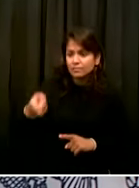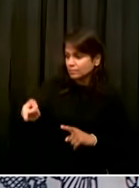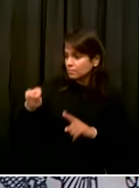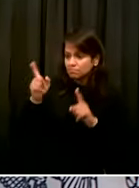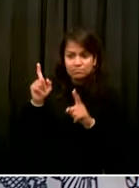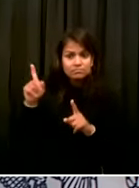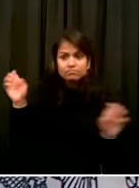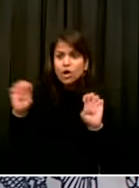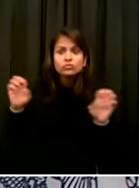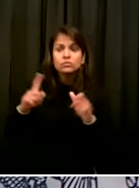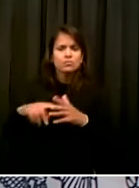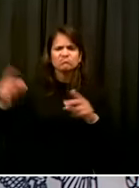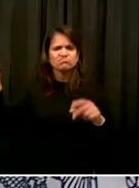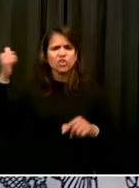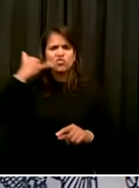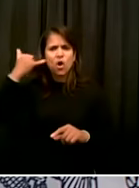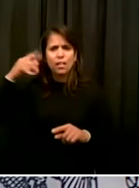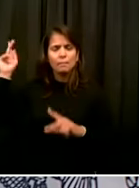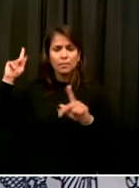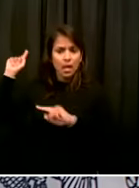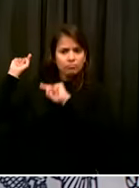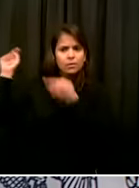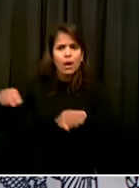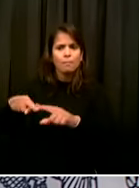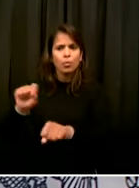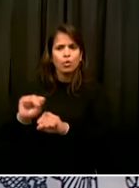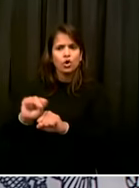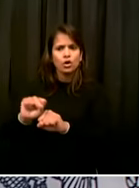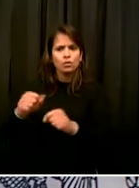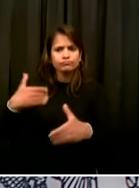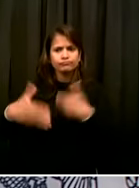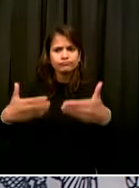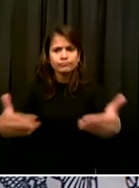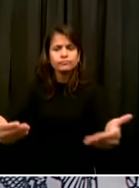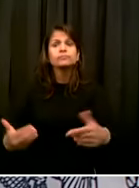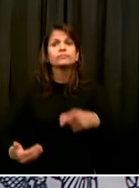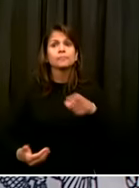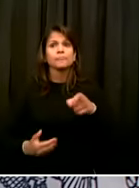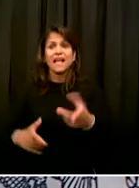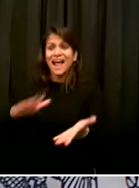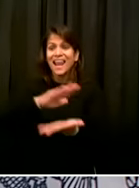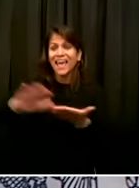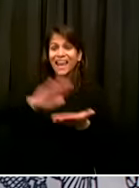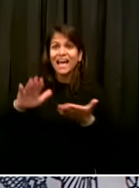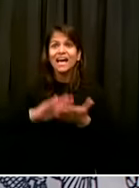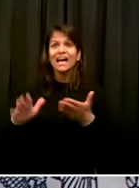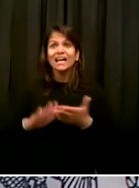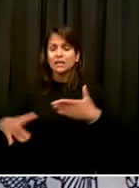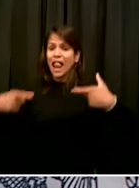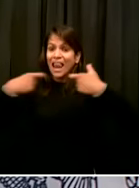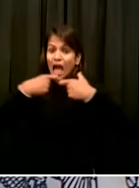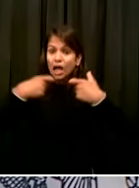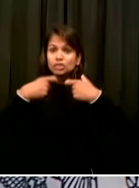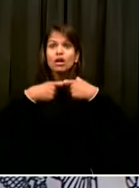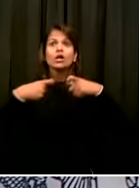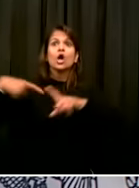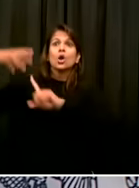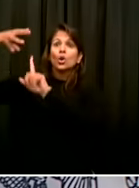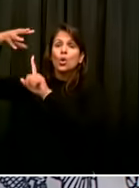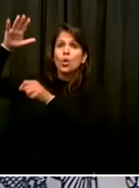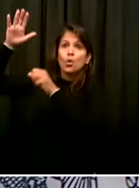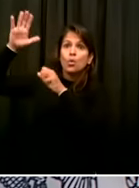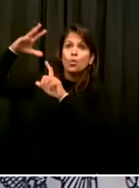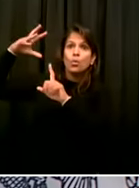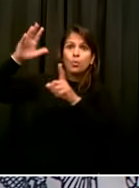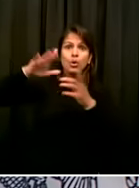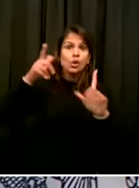lot of pieces that have been put in place in just the last few days. We also have the facts about how many teachers